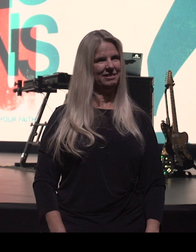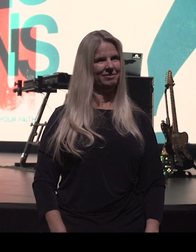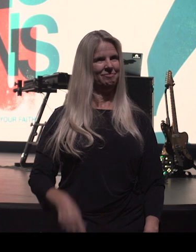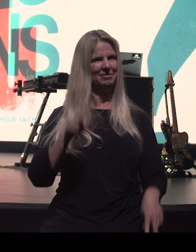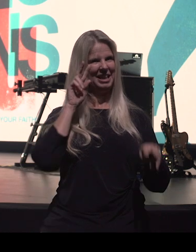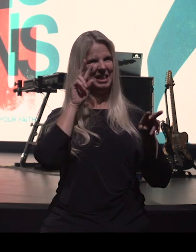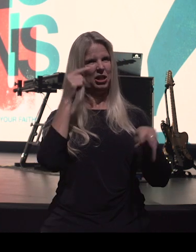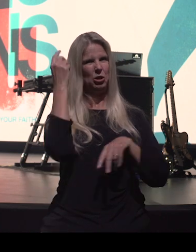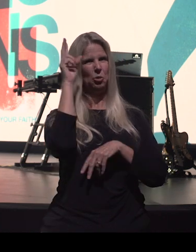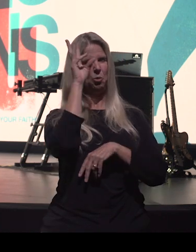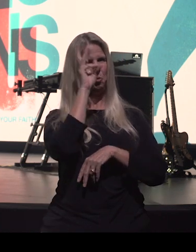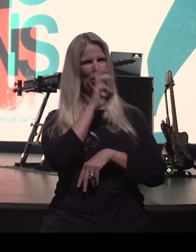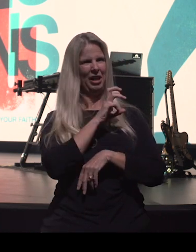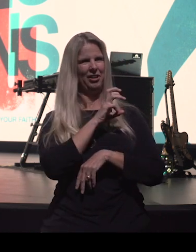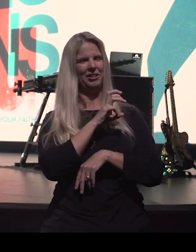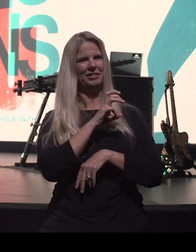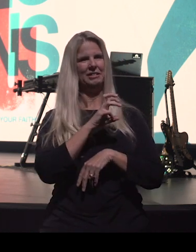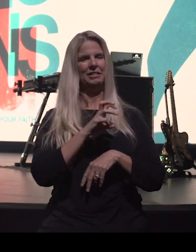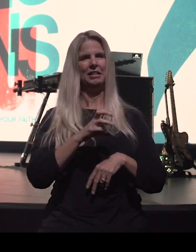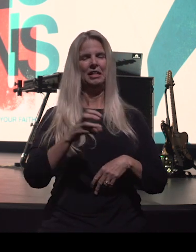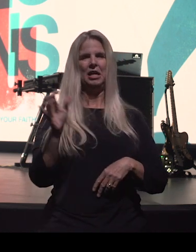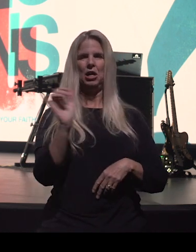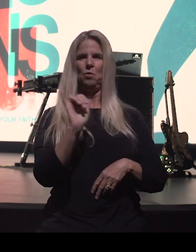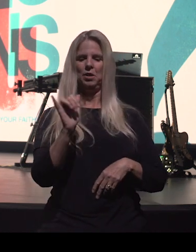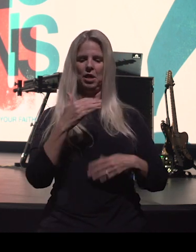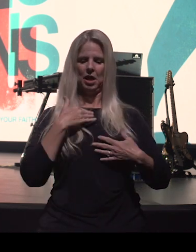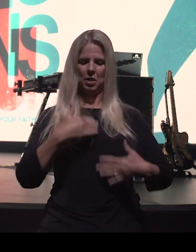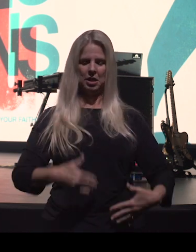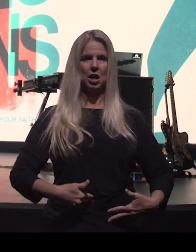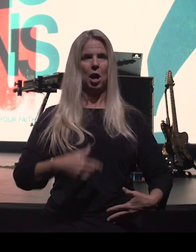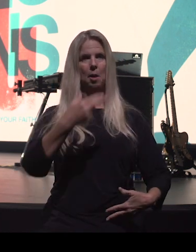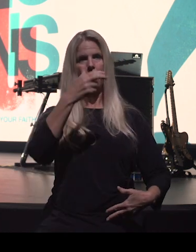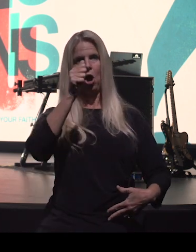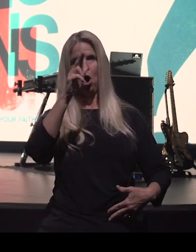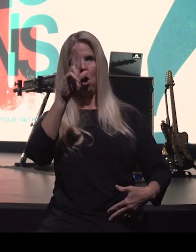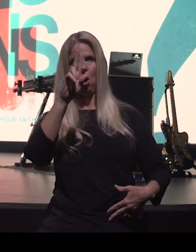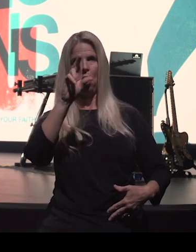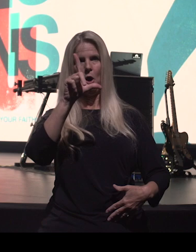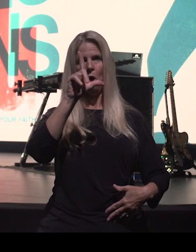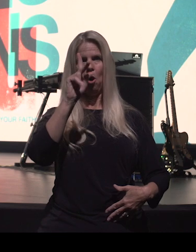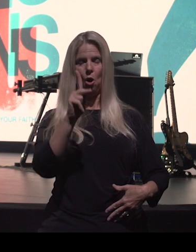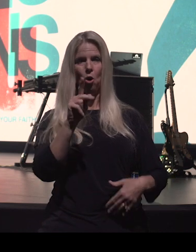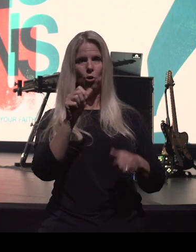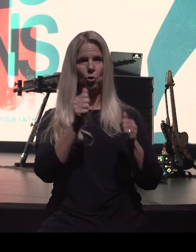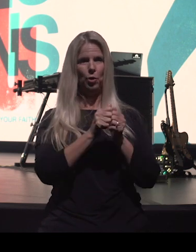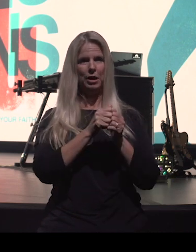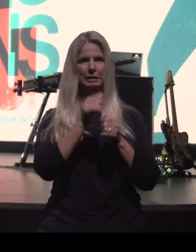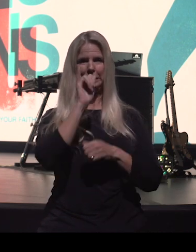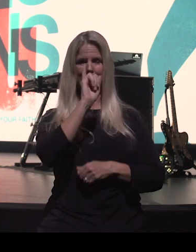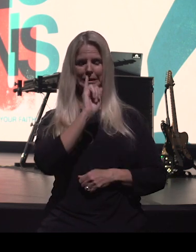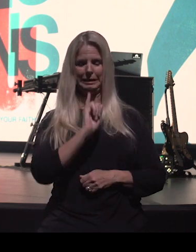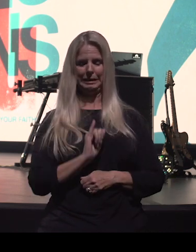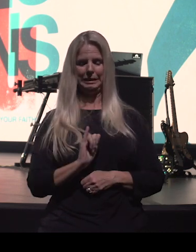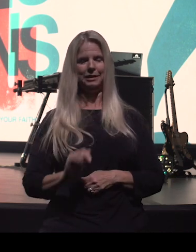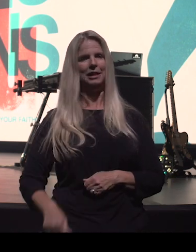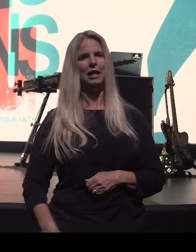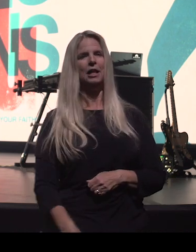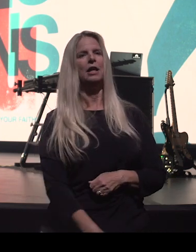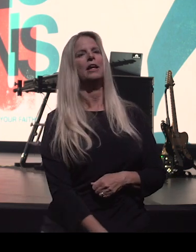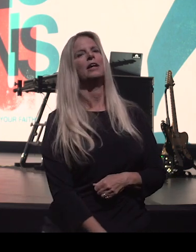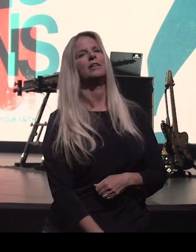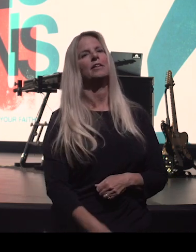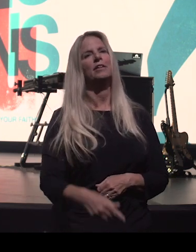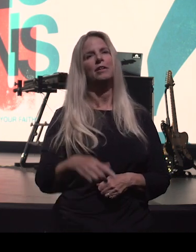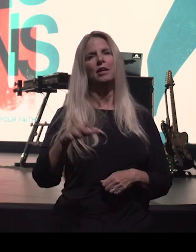I mean, honestly, he was like the Hulk up top with like little baby stick legs below. And he'd walk up to me and he'd be like,